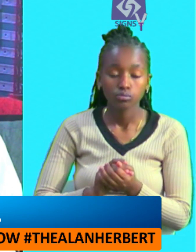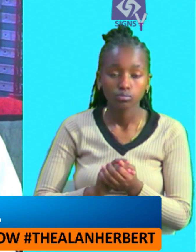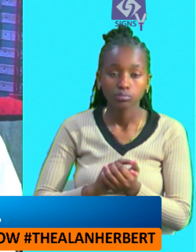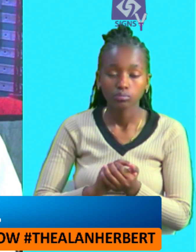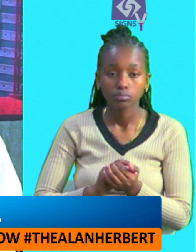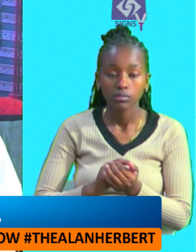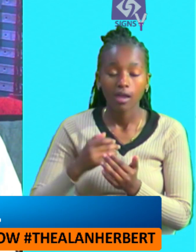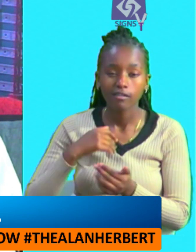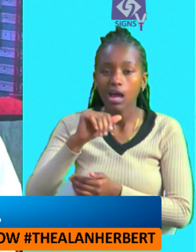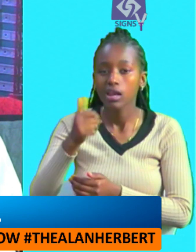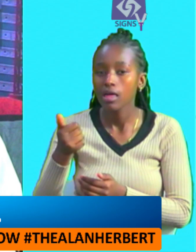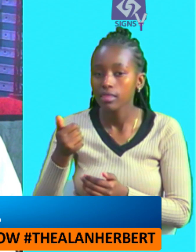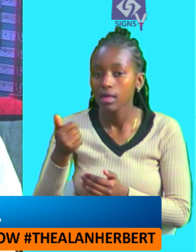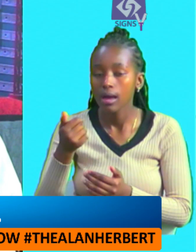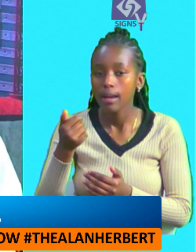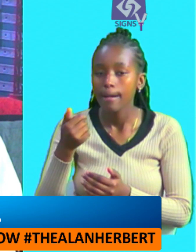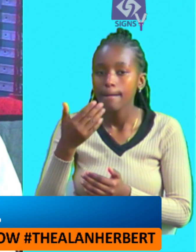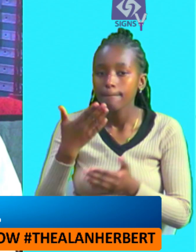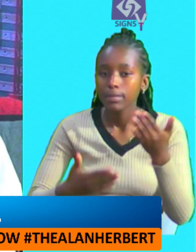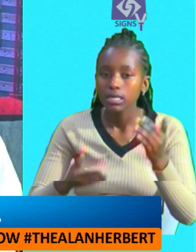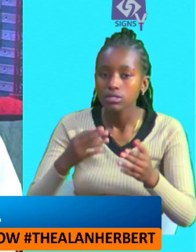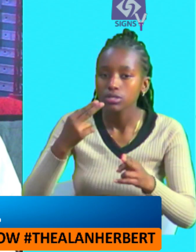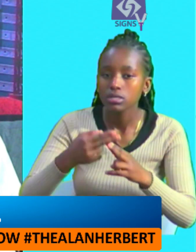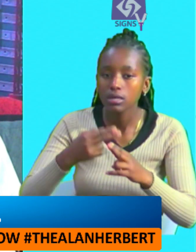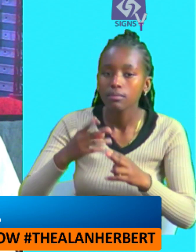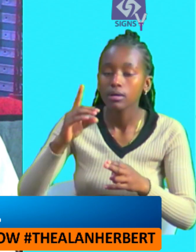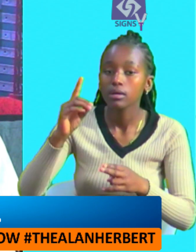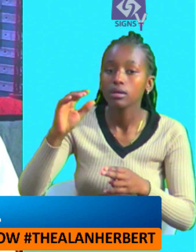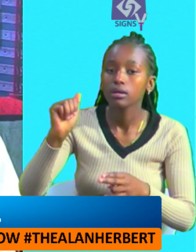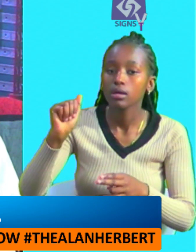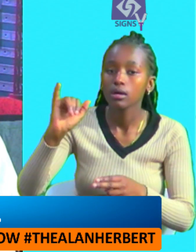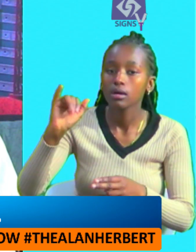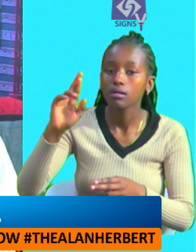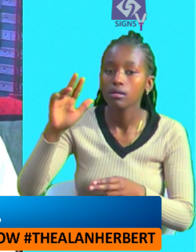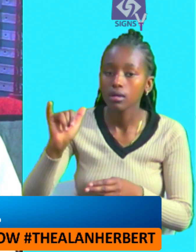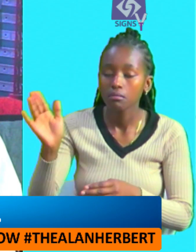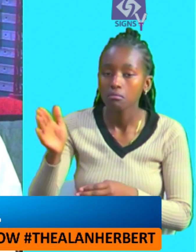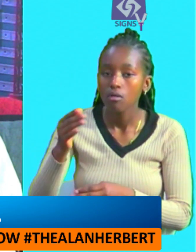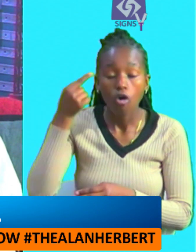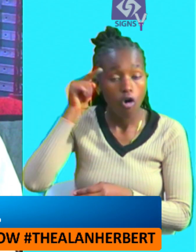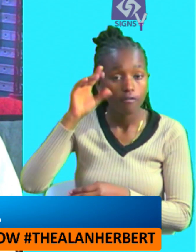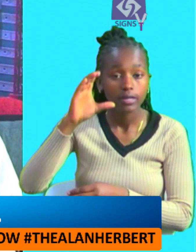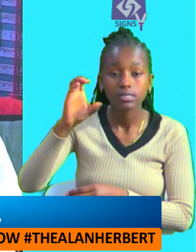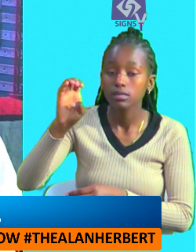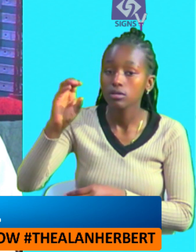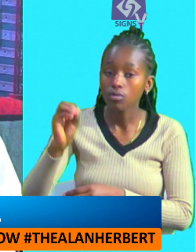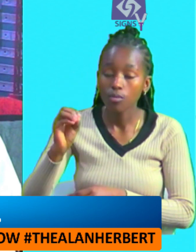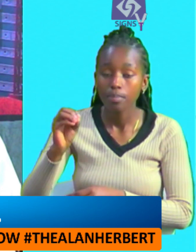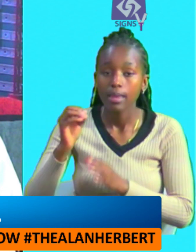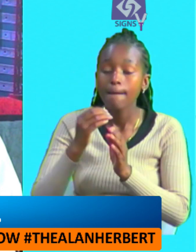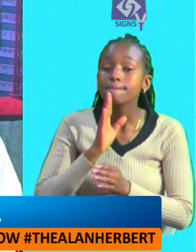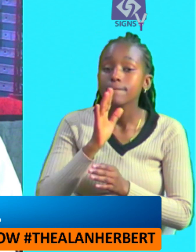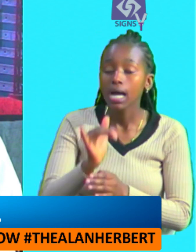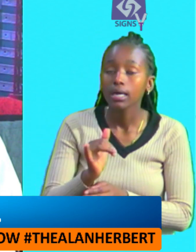China. Then eventually it was linked to Russia, and Russia was culpable for. So this kind of contents, they make me think. They make